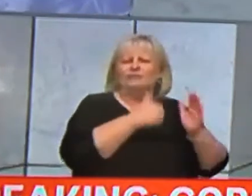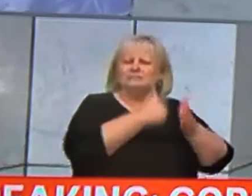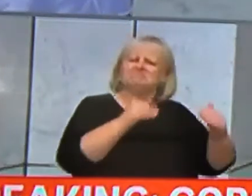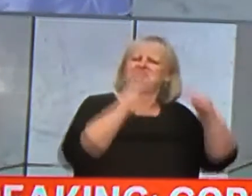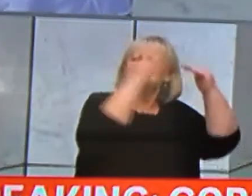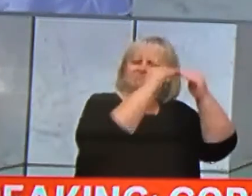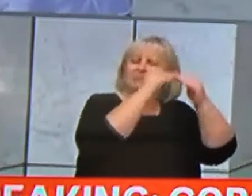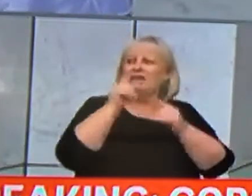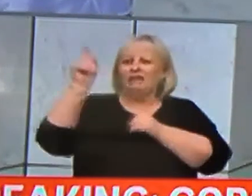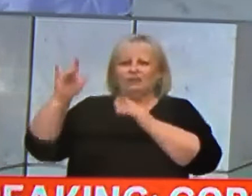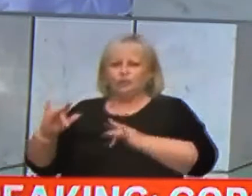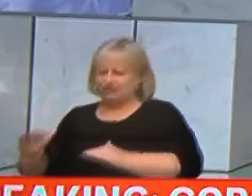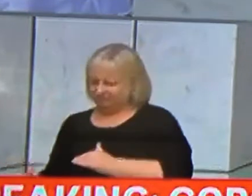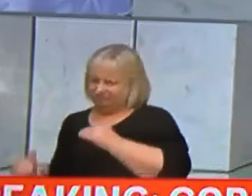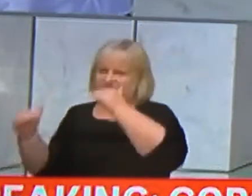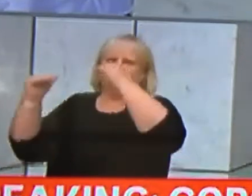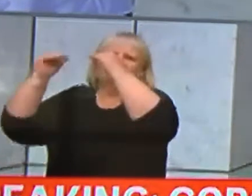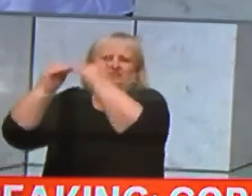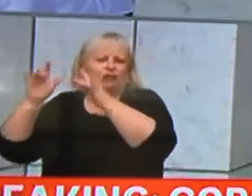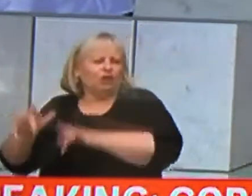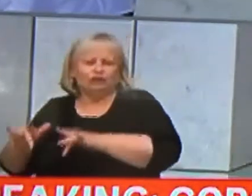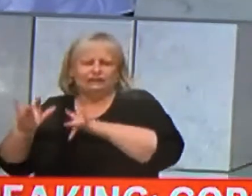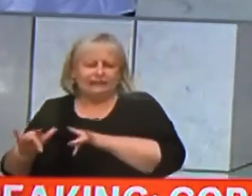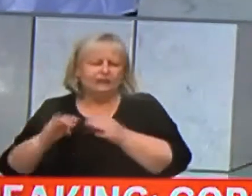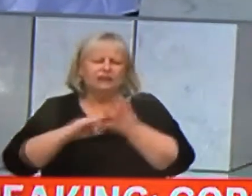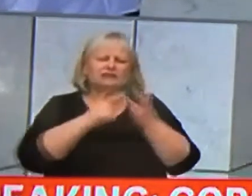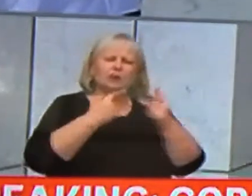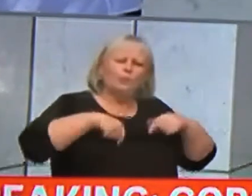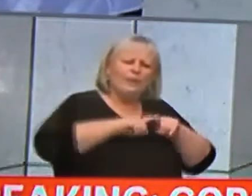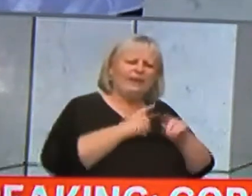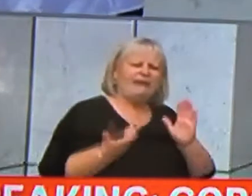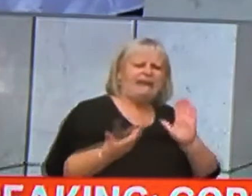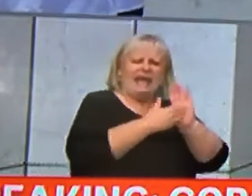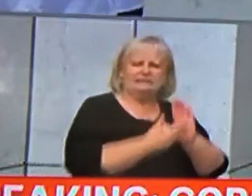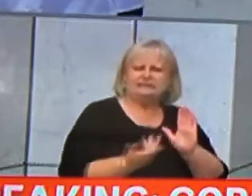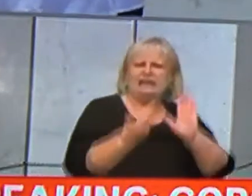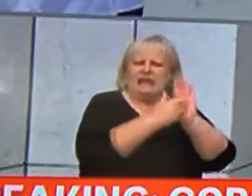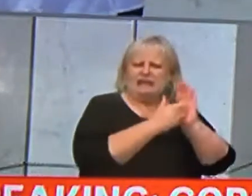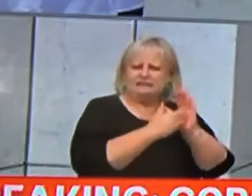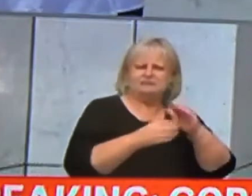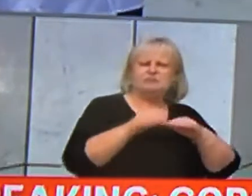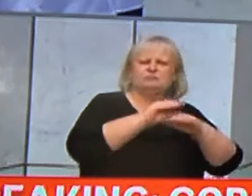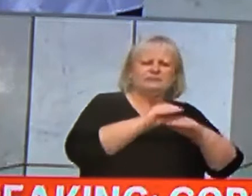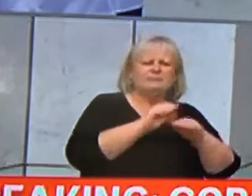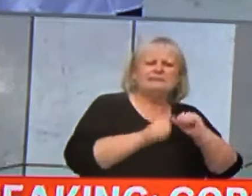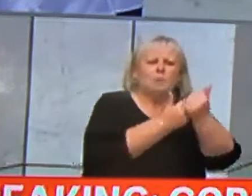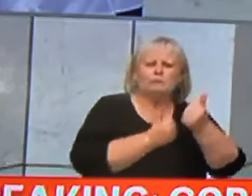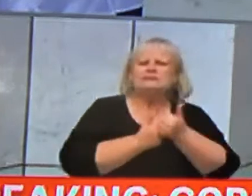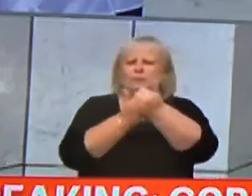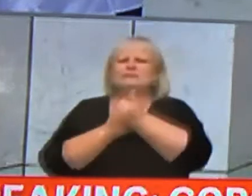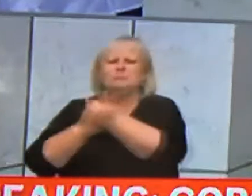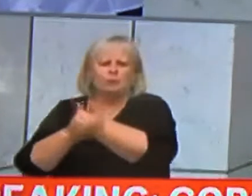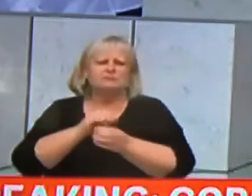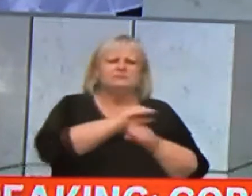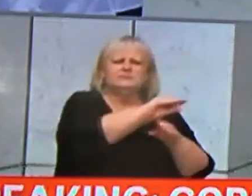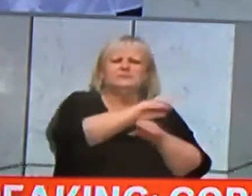system. And so by extending the support of our social security system, by providing greater financial support and